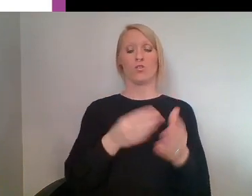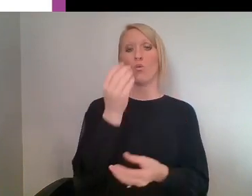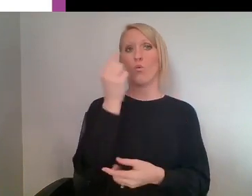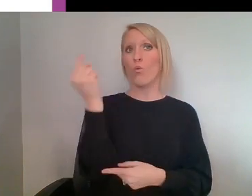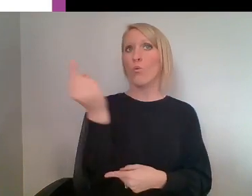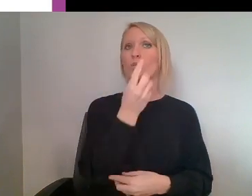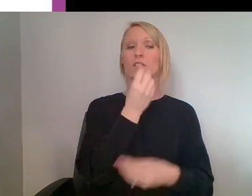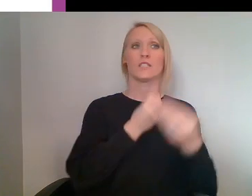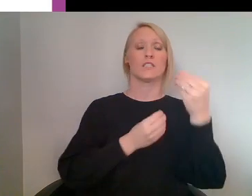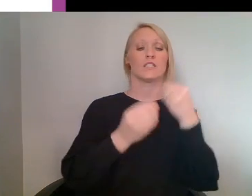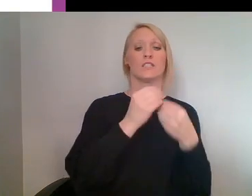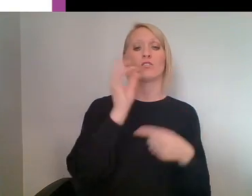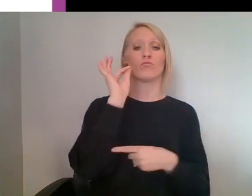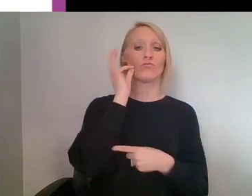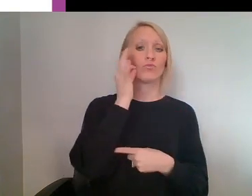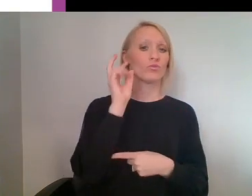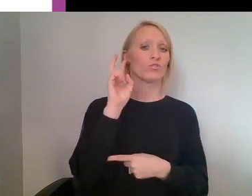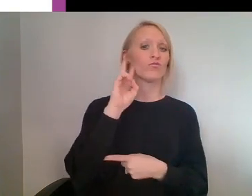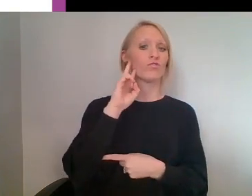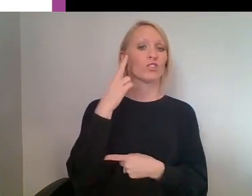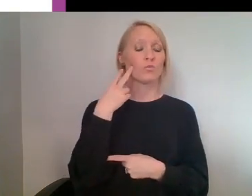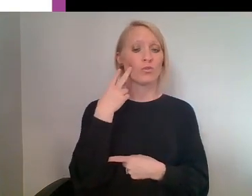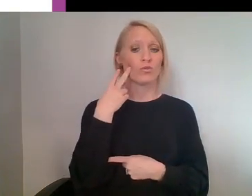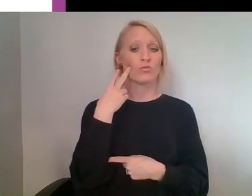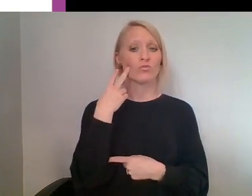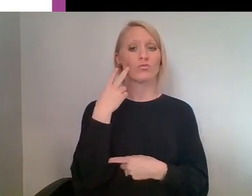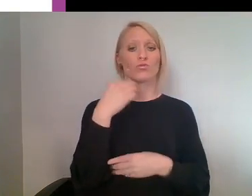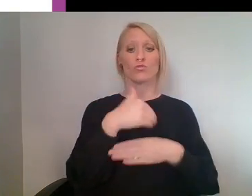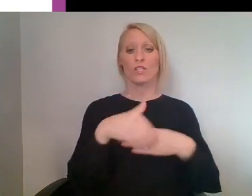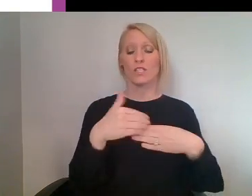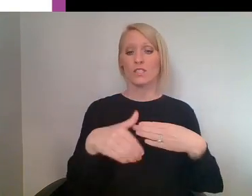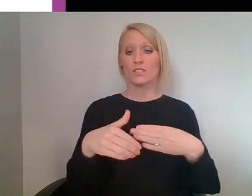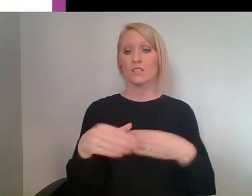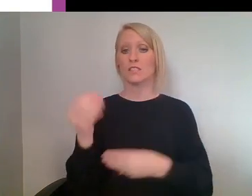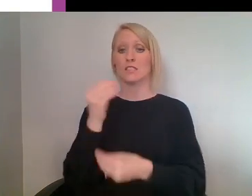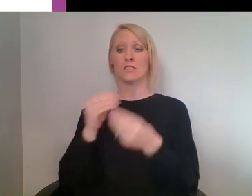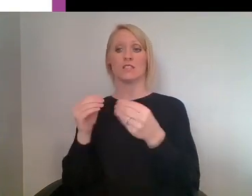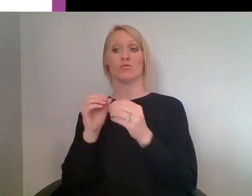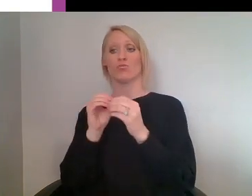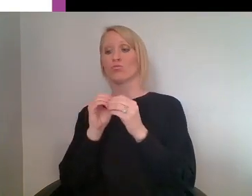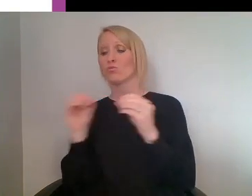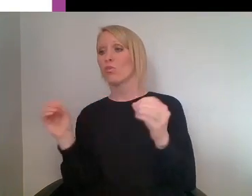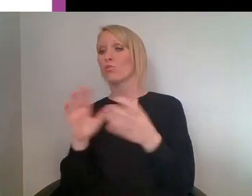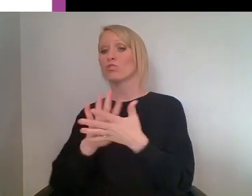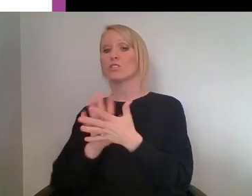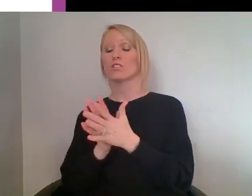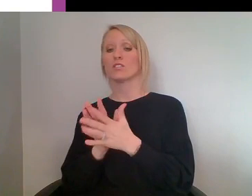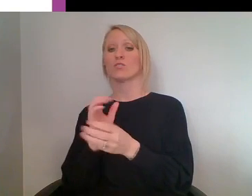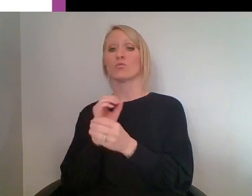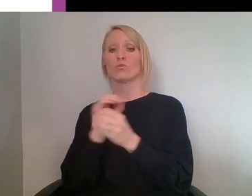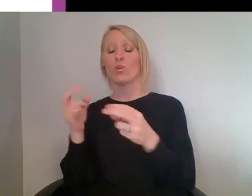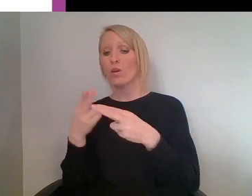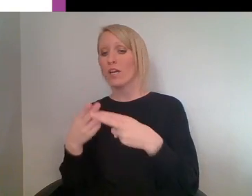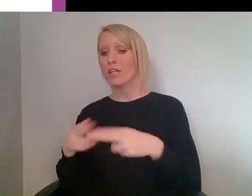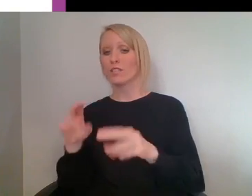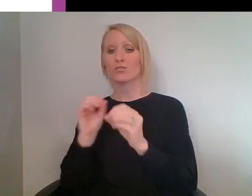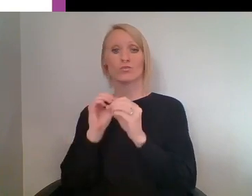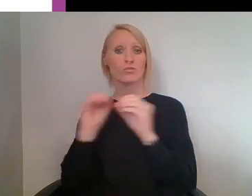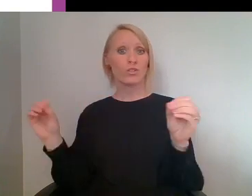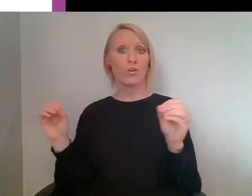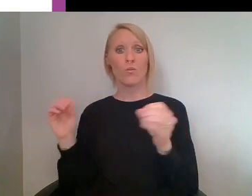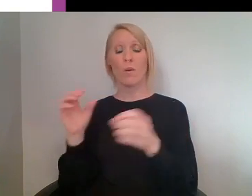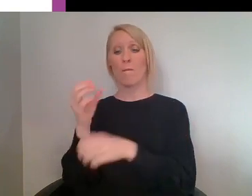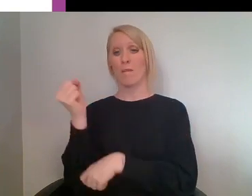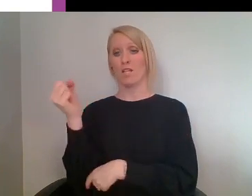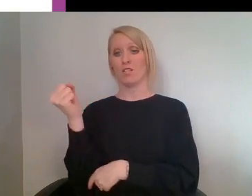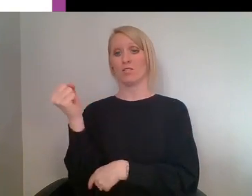your grains. You don't eat any animal byproducts. So that's no cheese, that's no eggs, no milk. I even have friends who are vegans